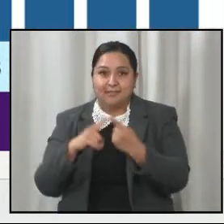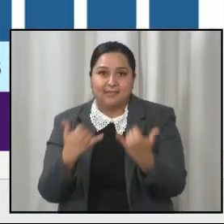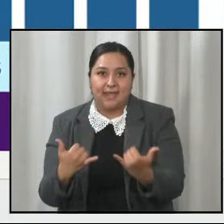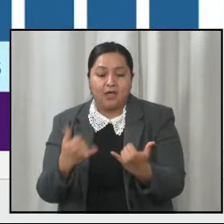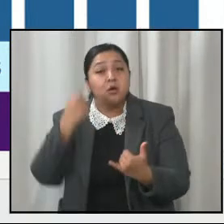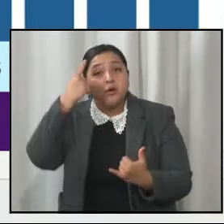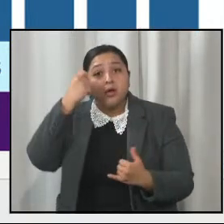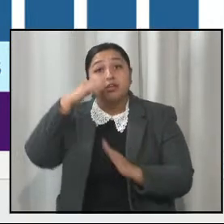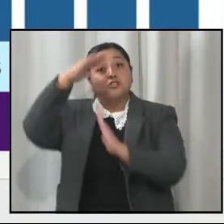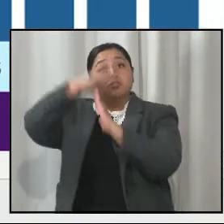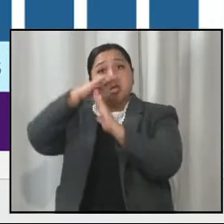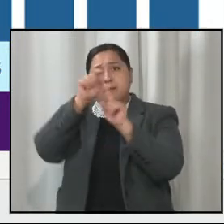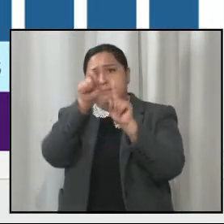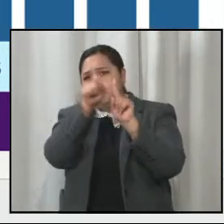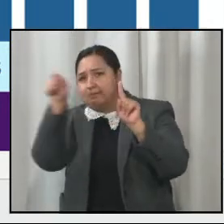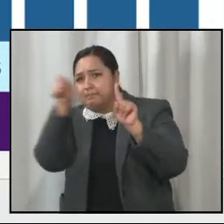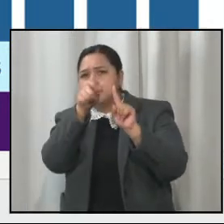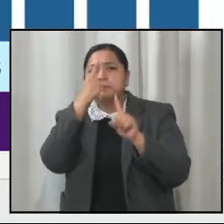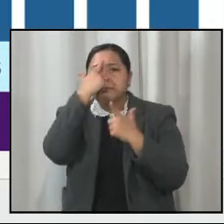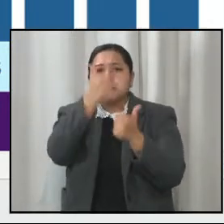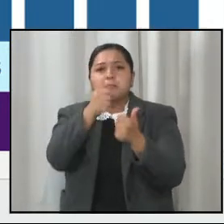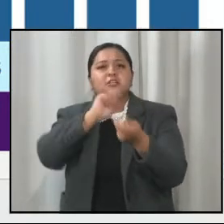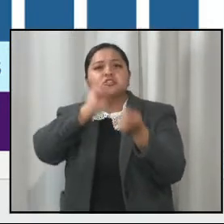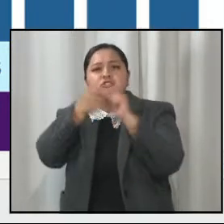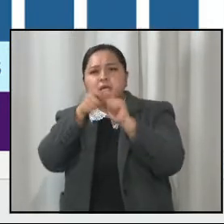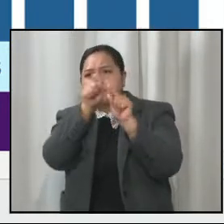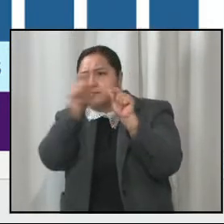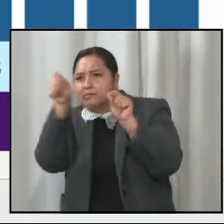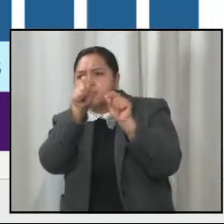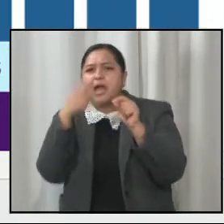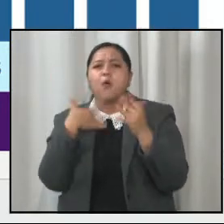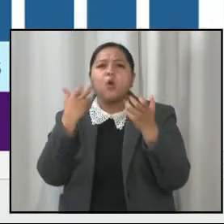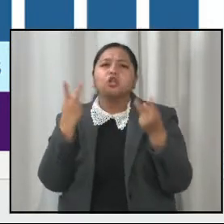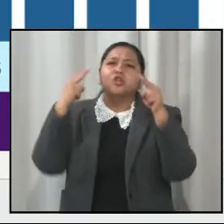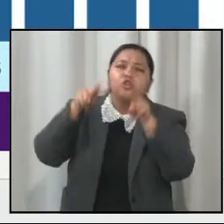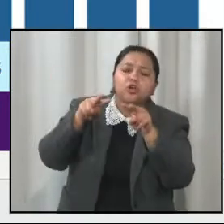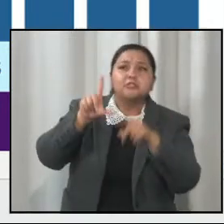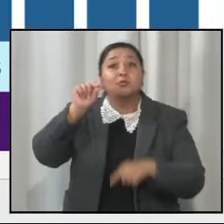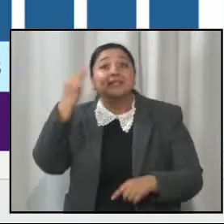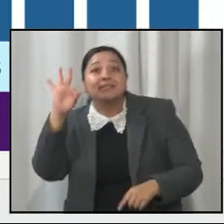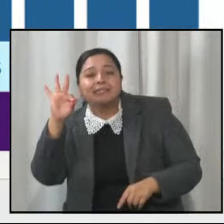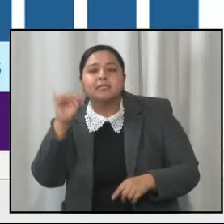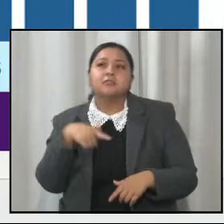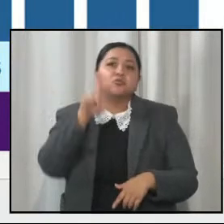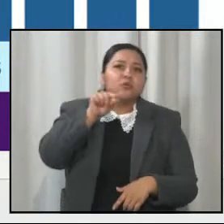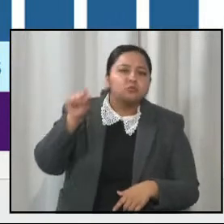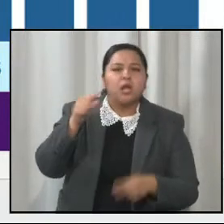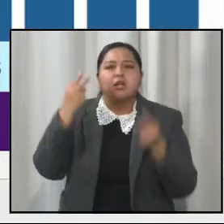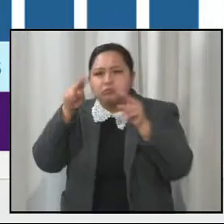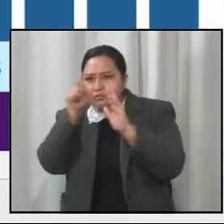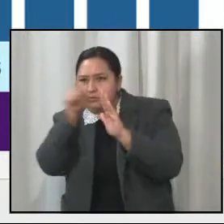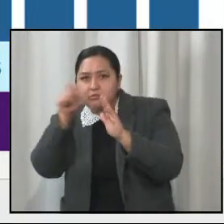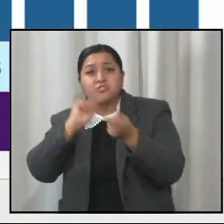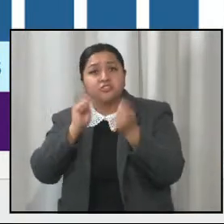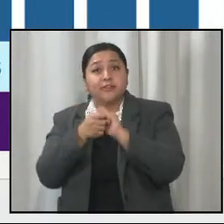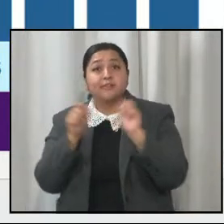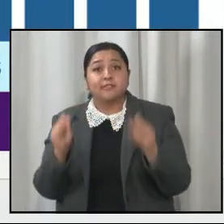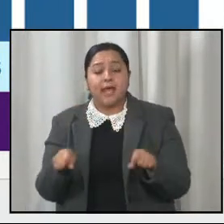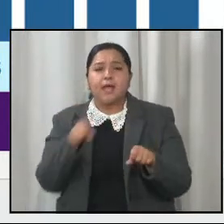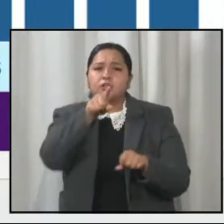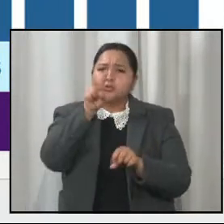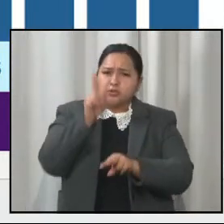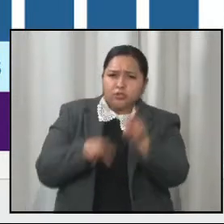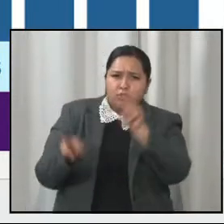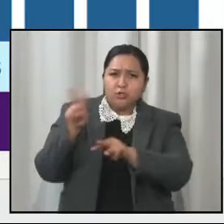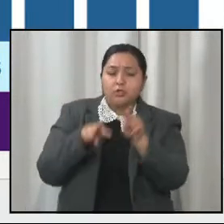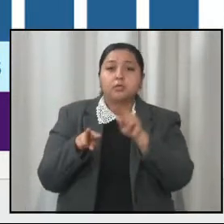the dashboard data to reflect your desired time frame. When you look at program enrollments over time, which includes